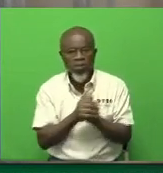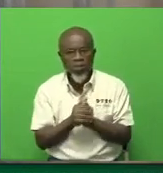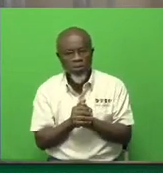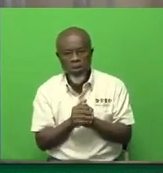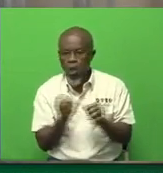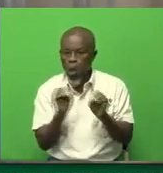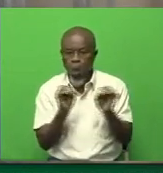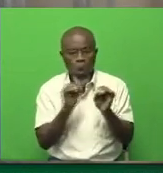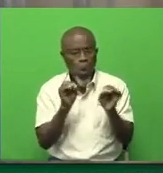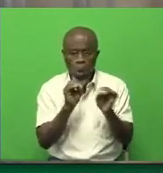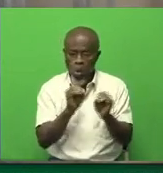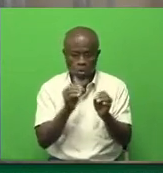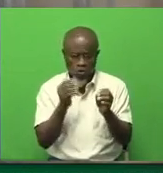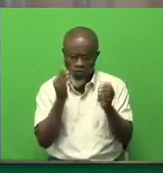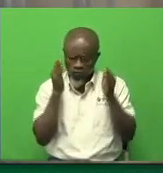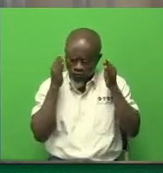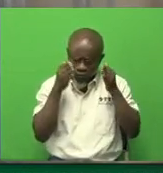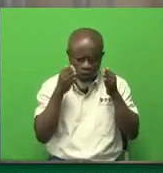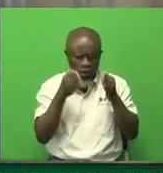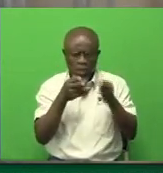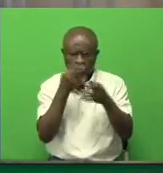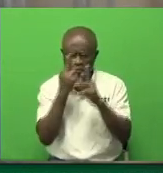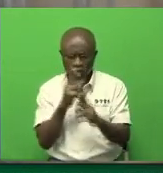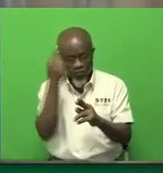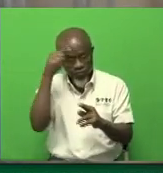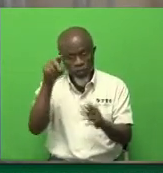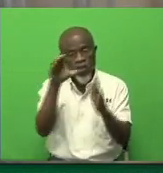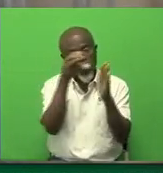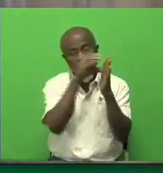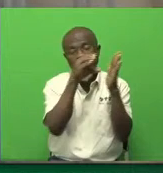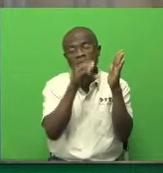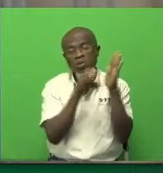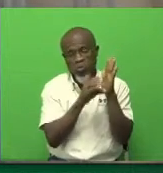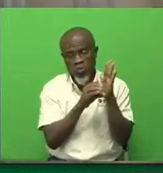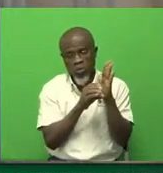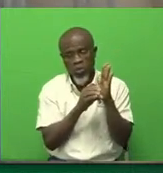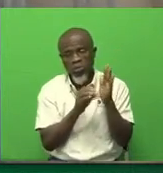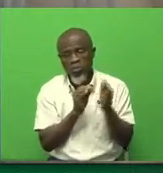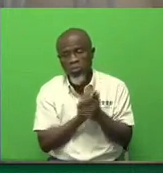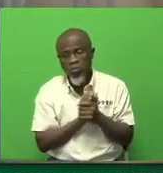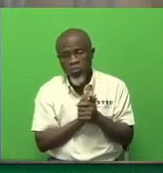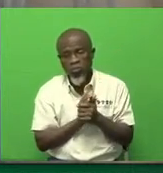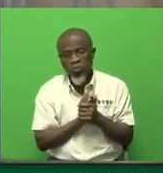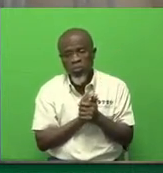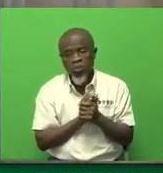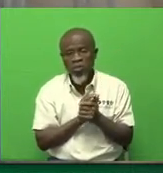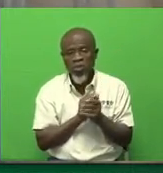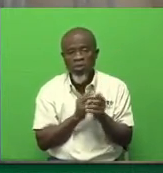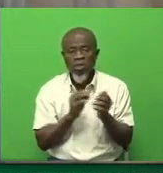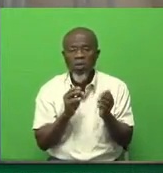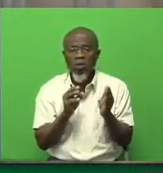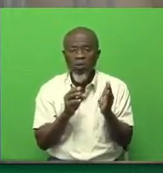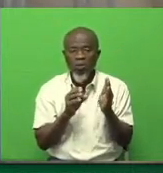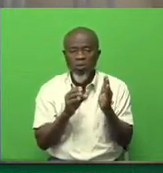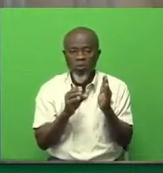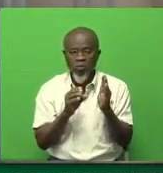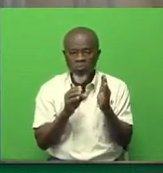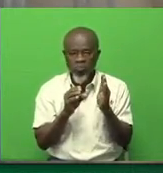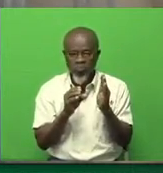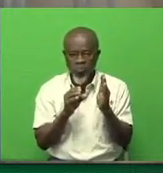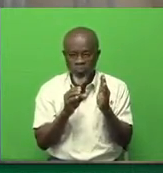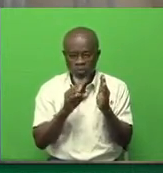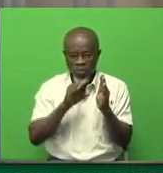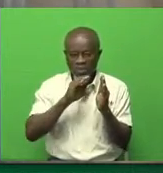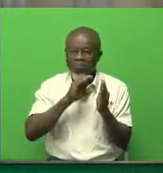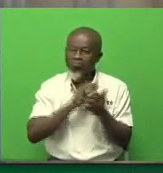they have removed the independence of the board of the Inland Revenue and substituted it with a political hand-picked Revenue Authority